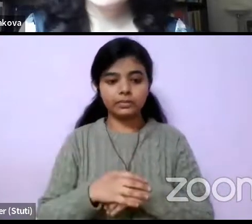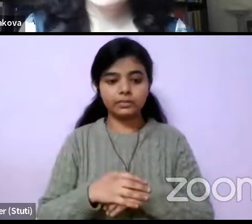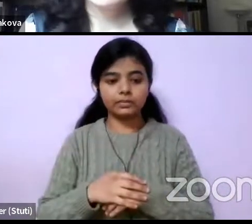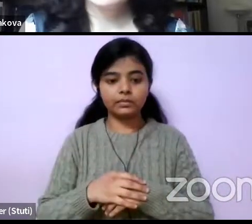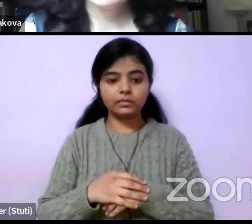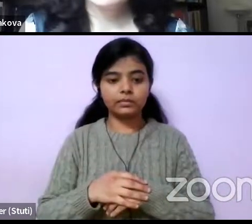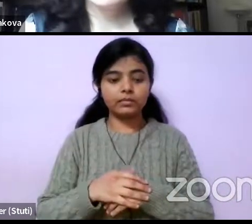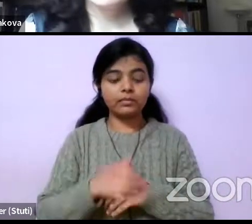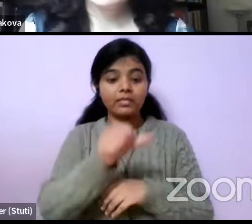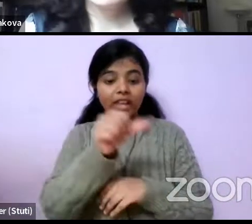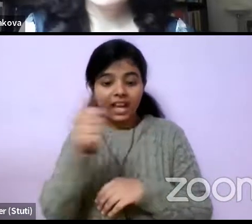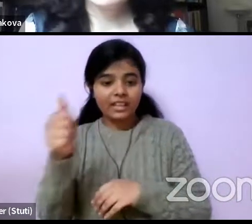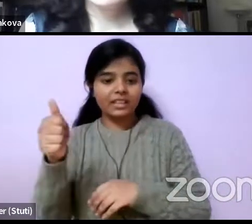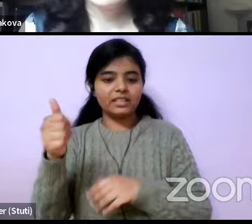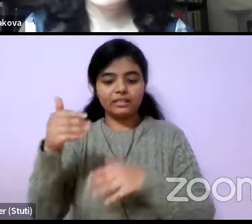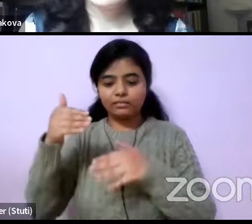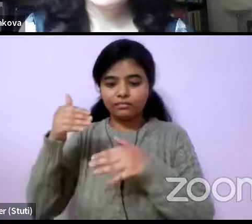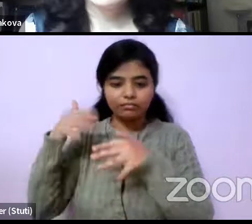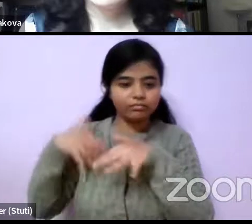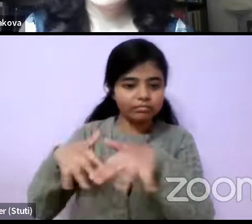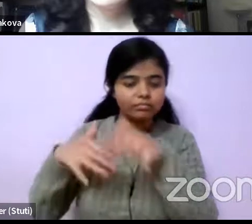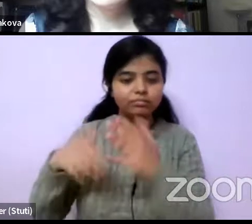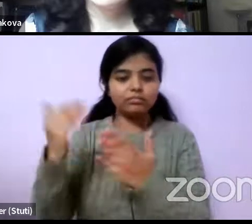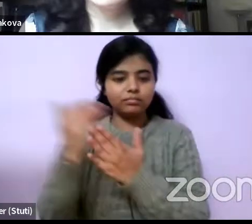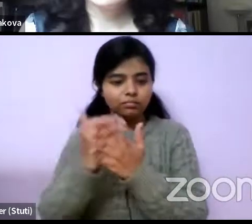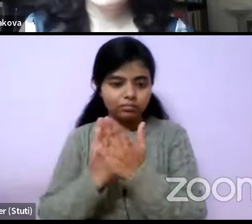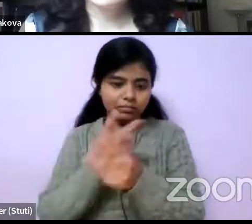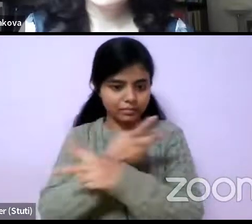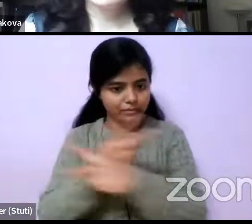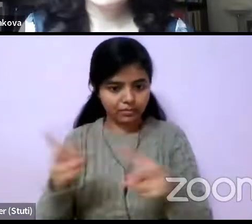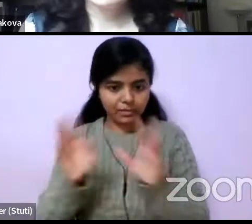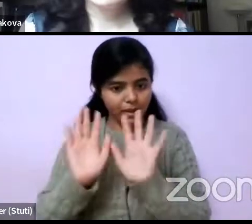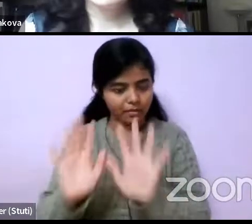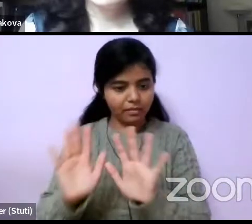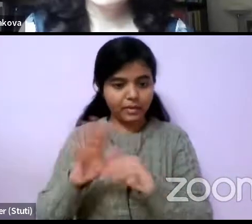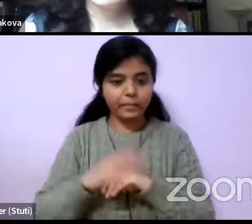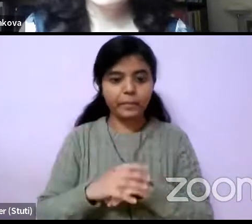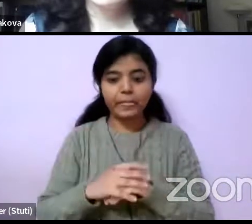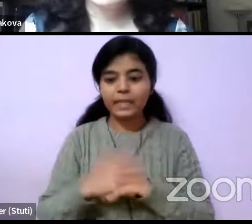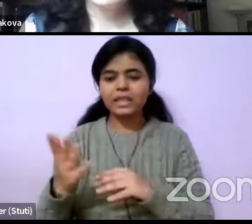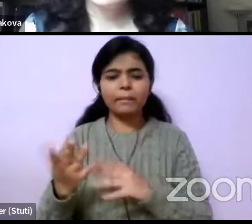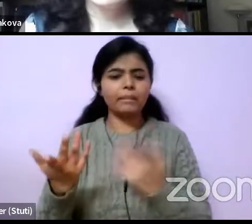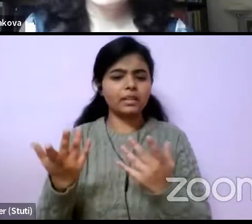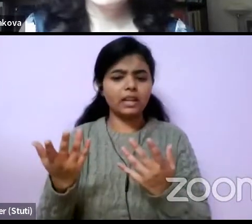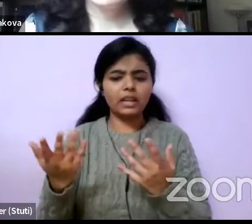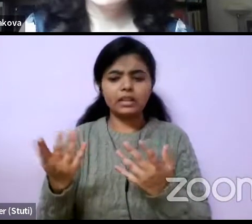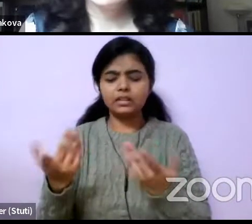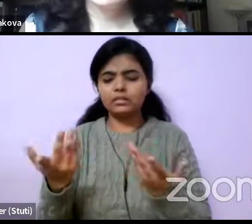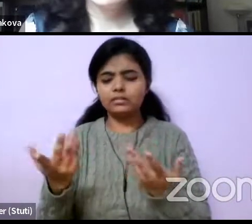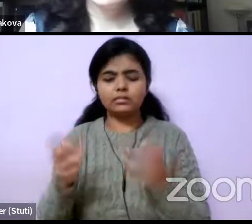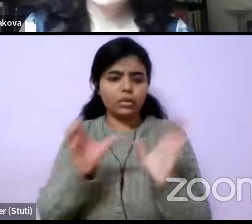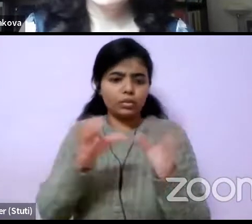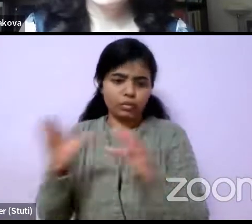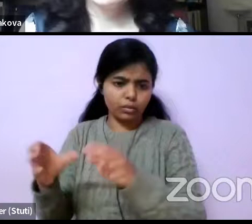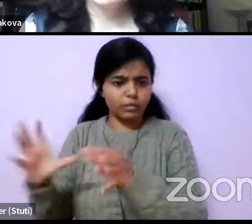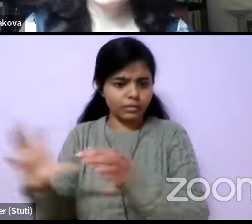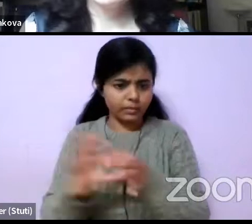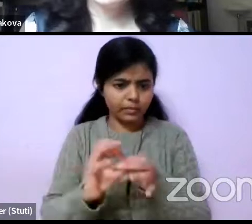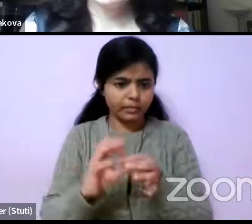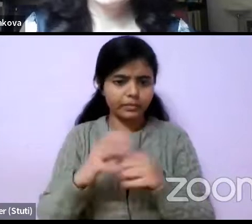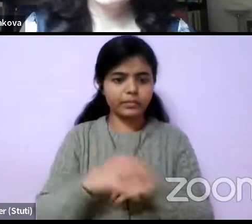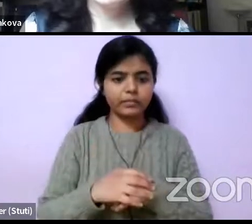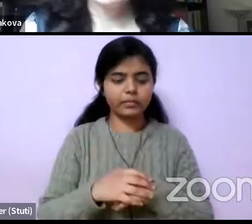other types of movements are also there. Like those are very the impairment specific movement. But the question is